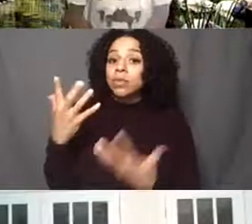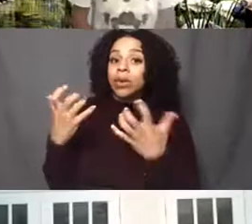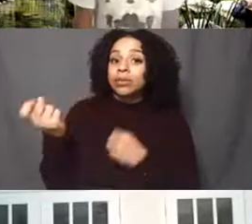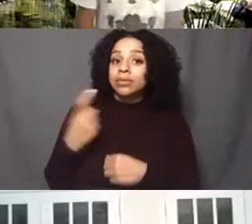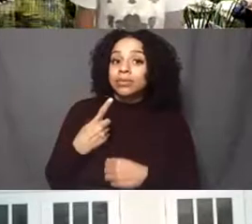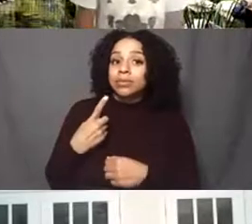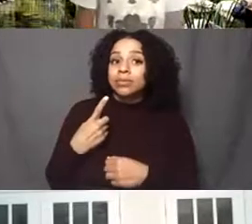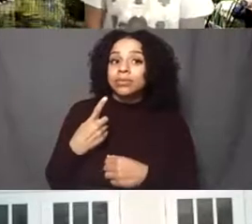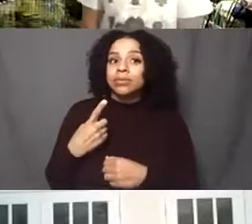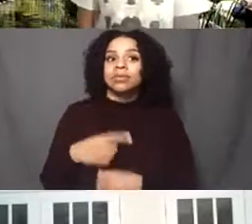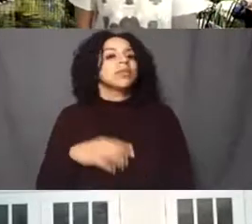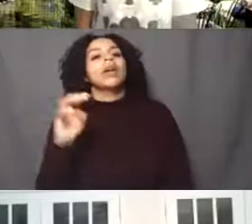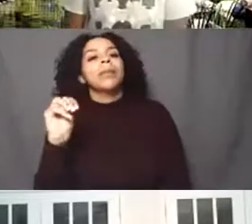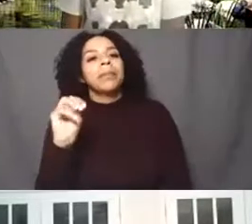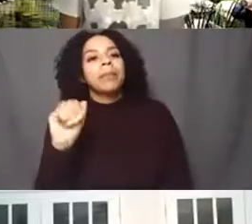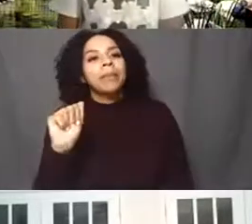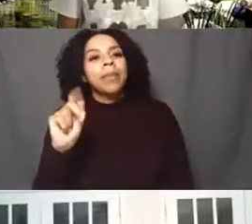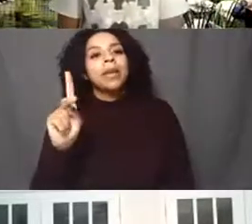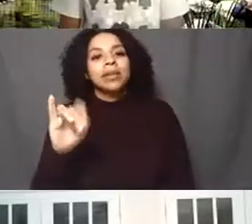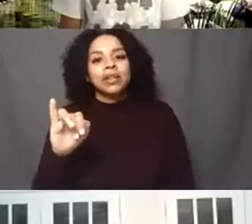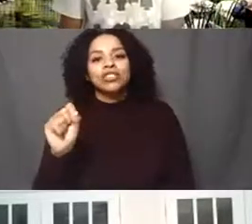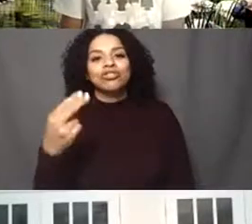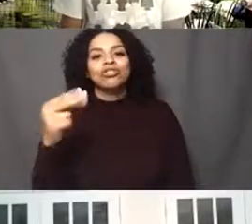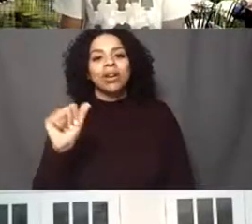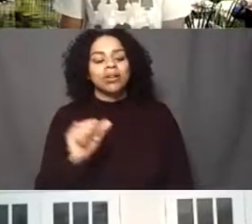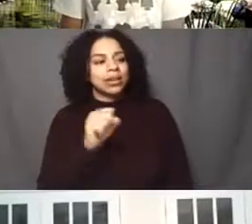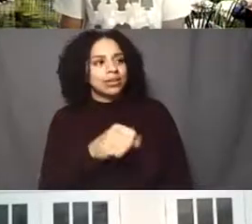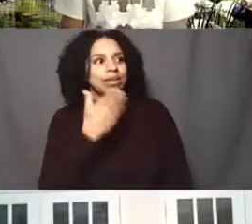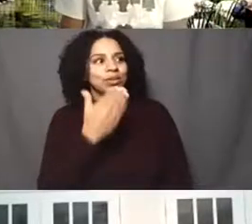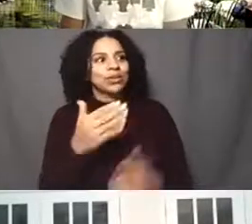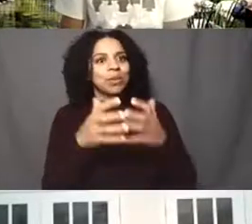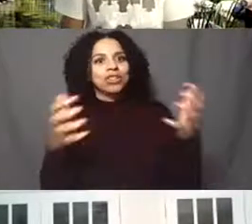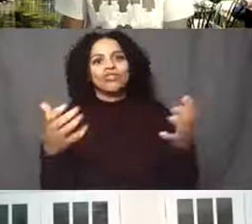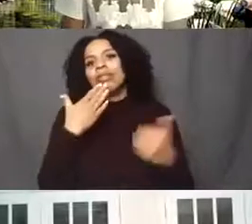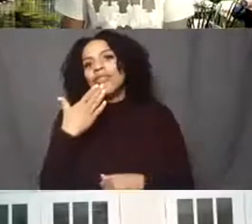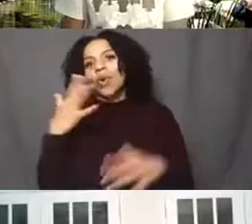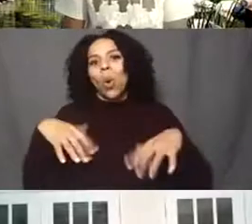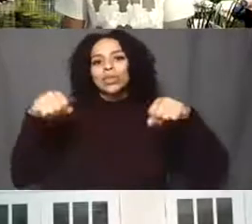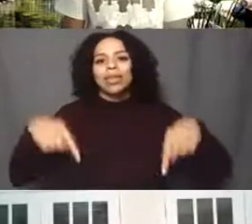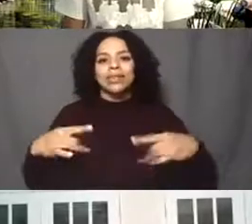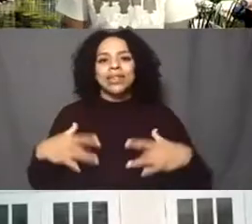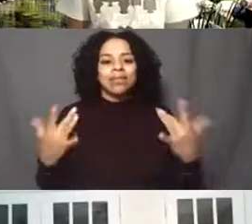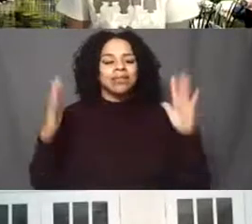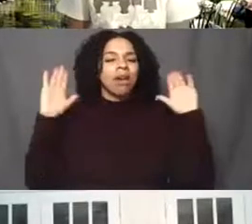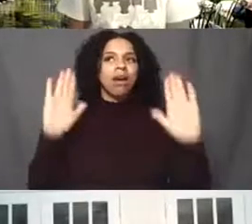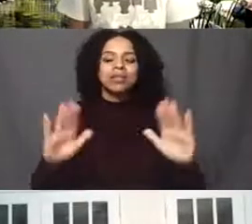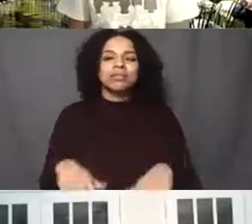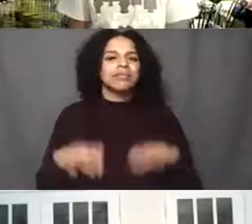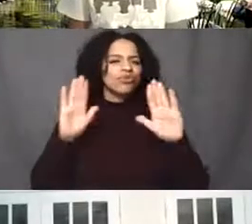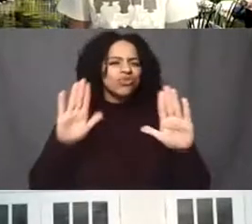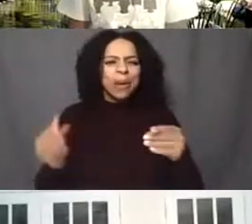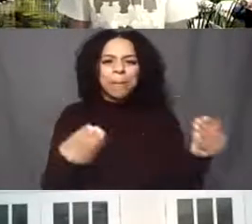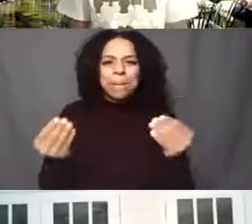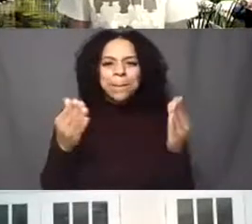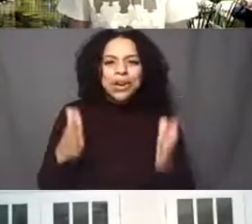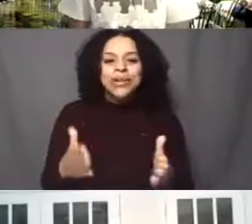for hosting this event to SDSU. This is awesome. Great moderators. Ms. Nikole, thank